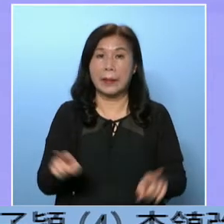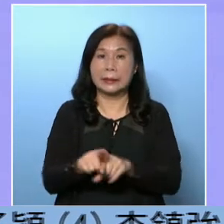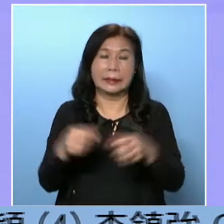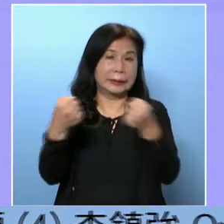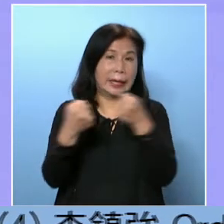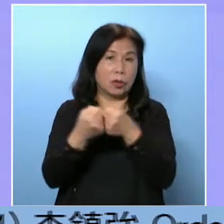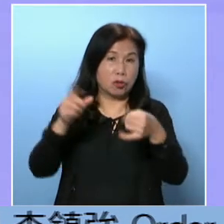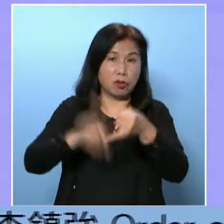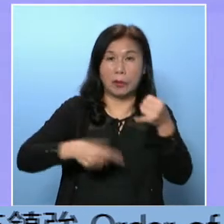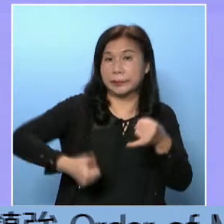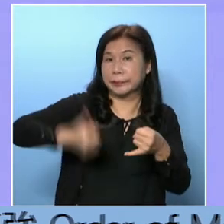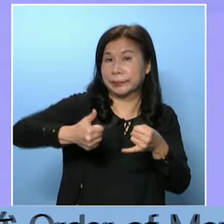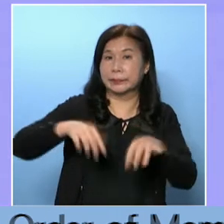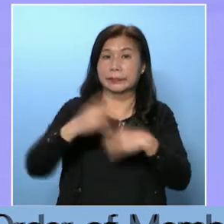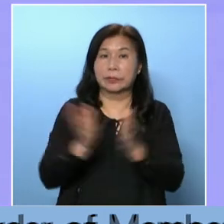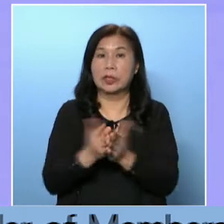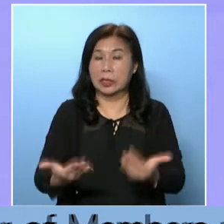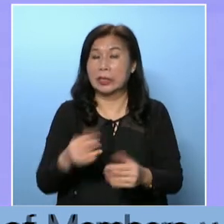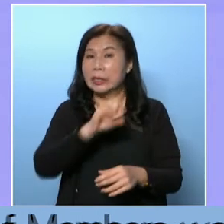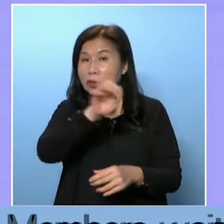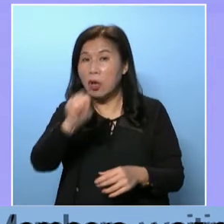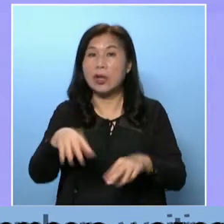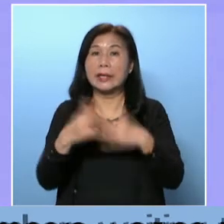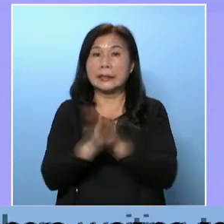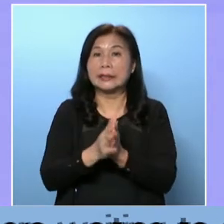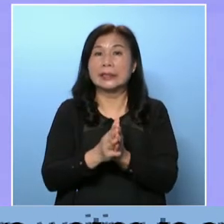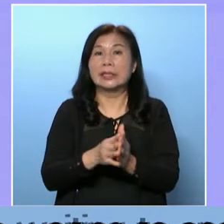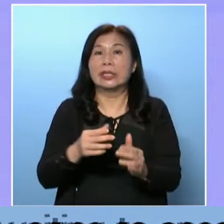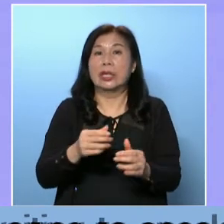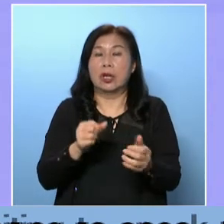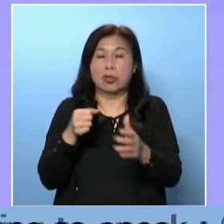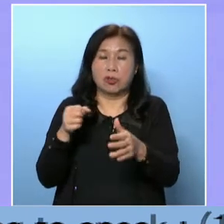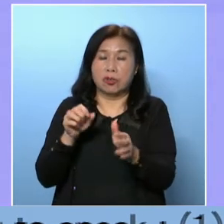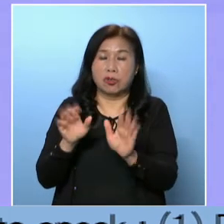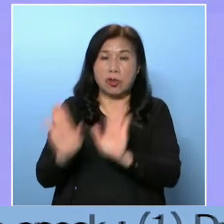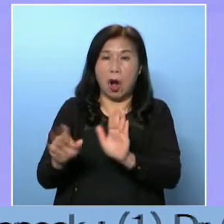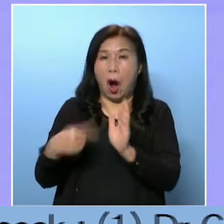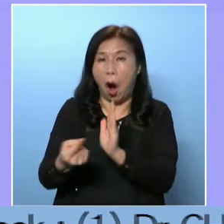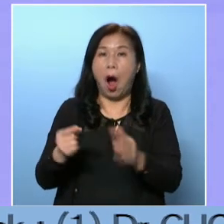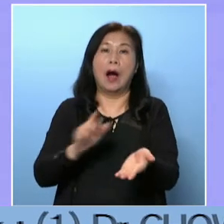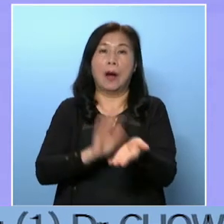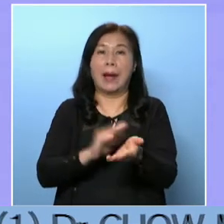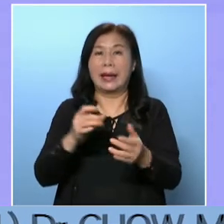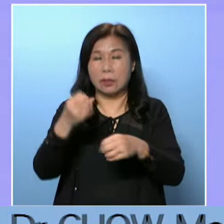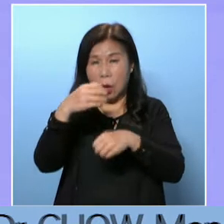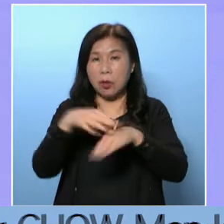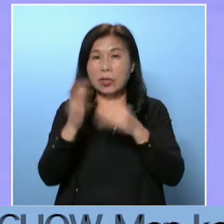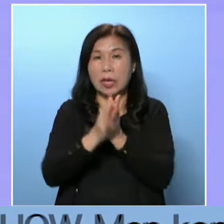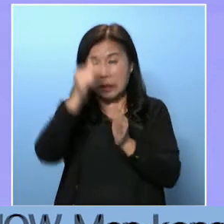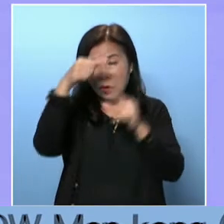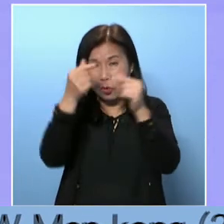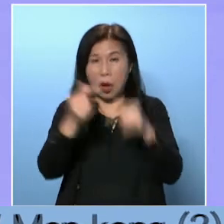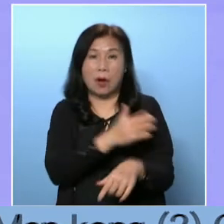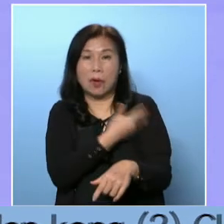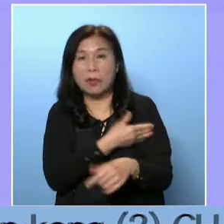leave us because of the epidemic. We have to win this battle. First of all, I give my thanks to frontline